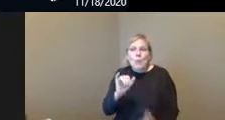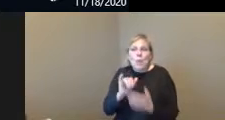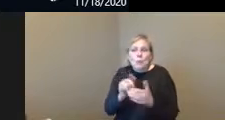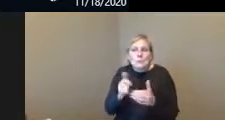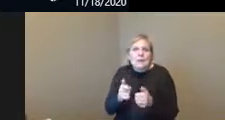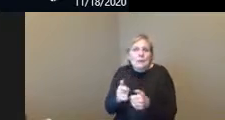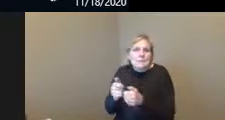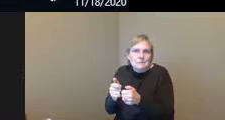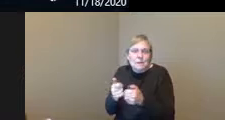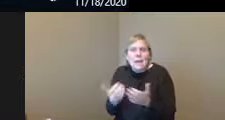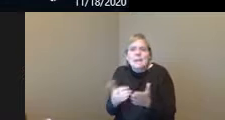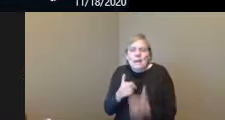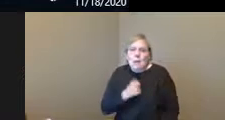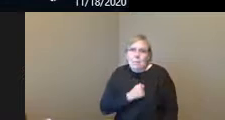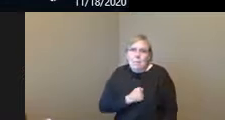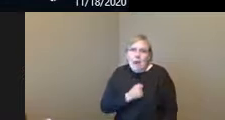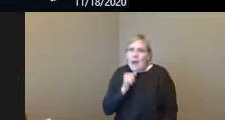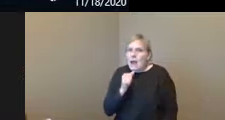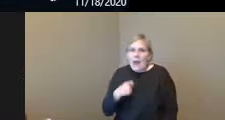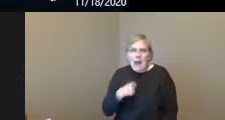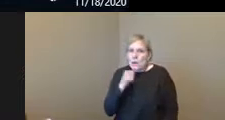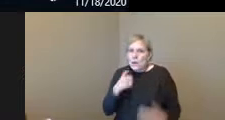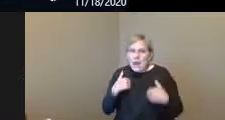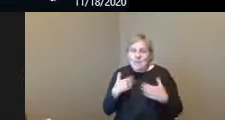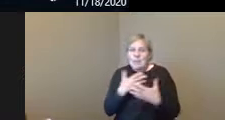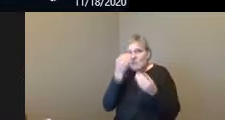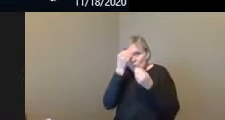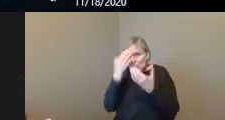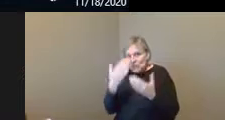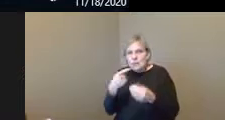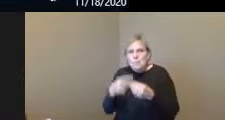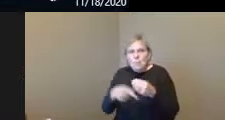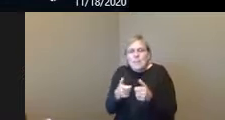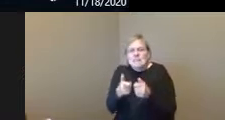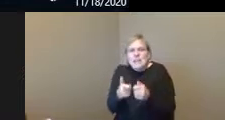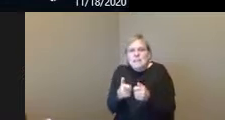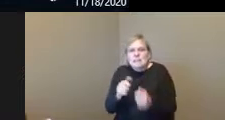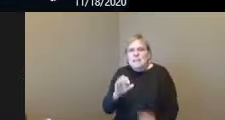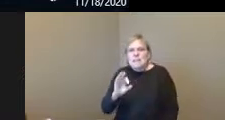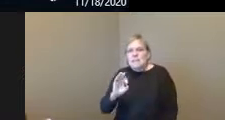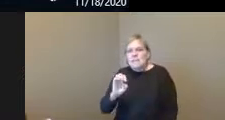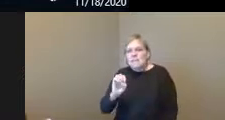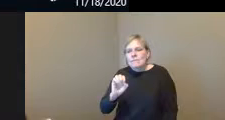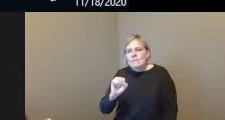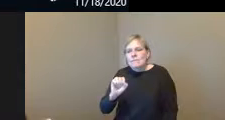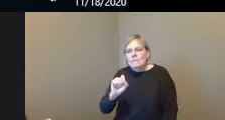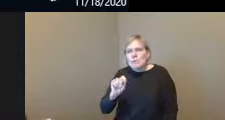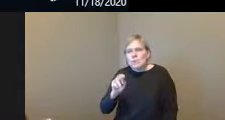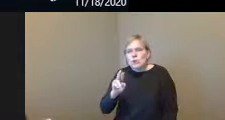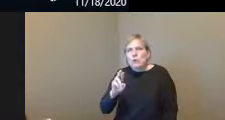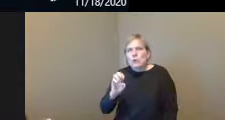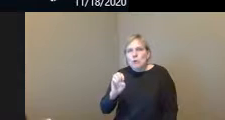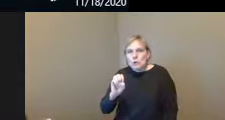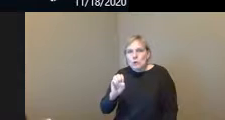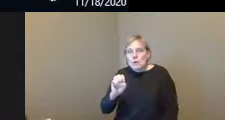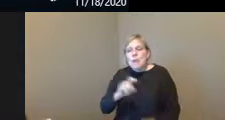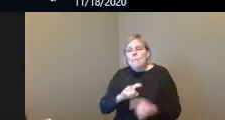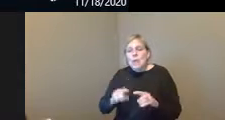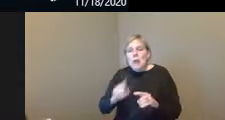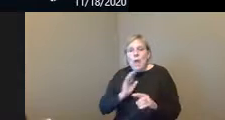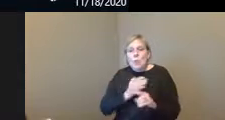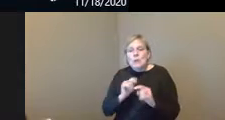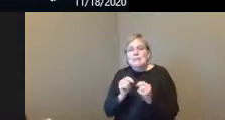texts. And again, I apologize, I do not have a ton of information about the texting feature, but certainly as our